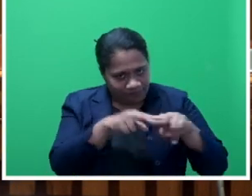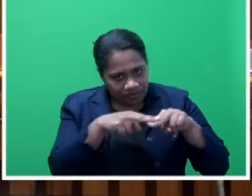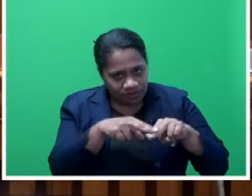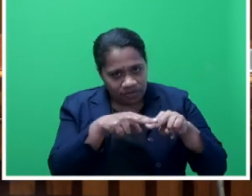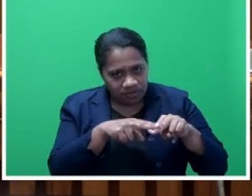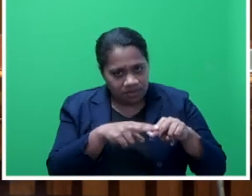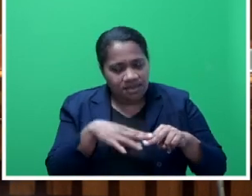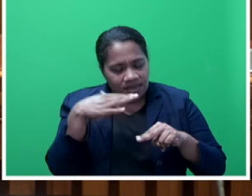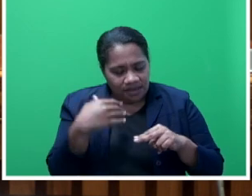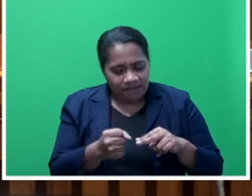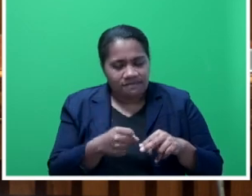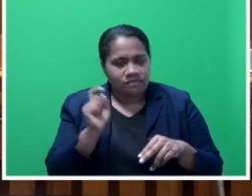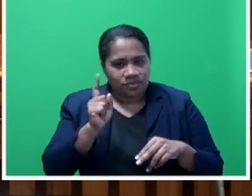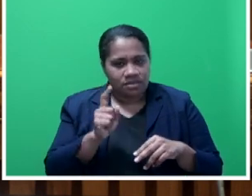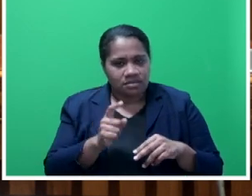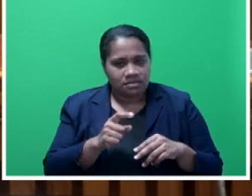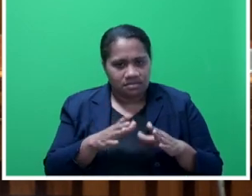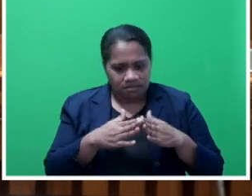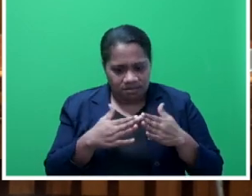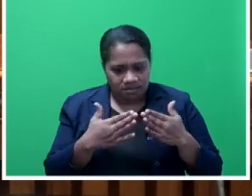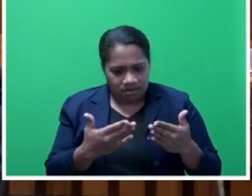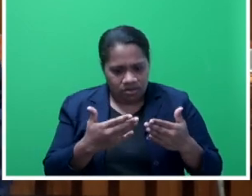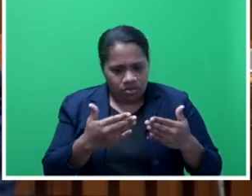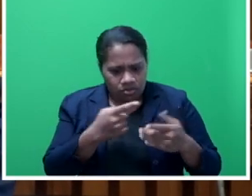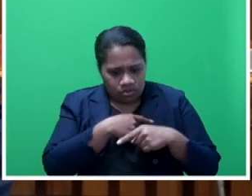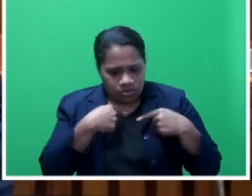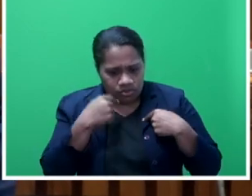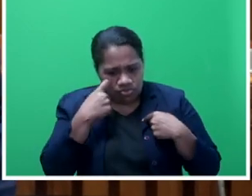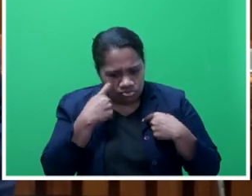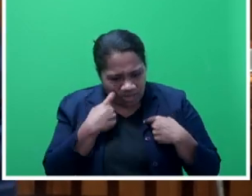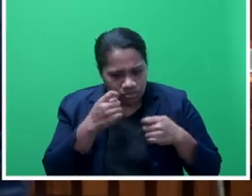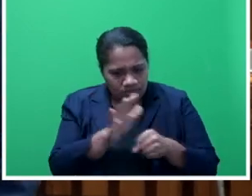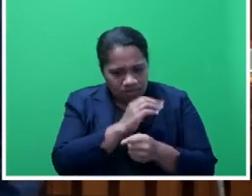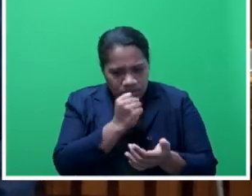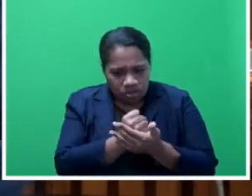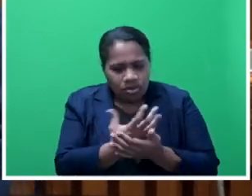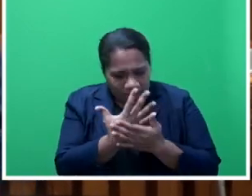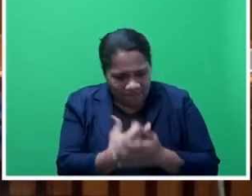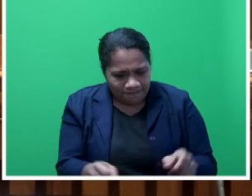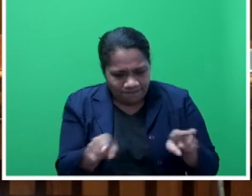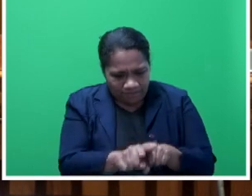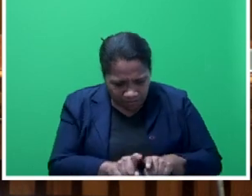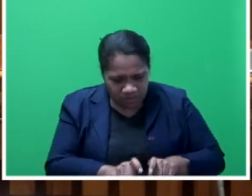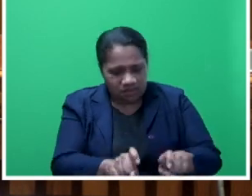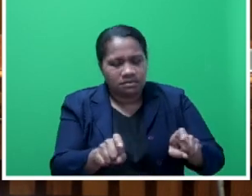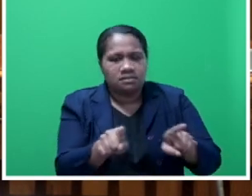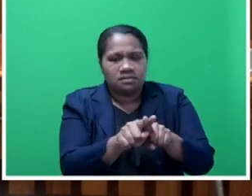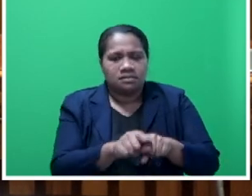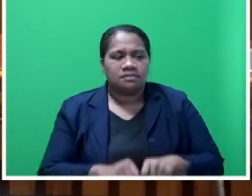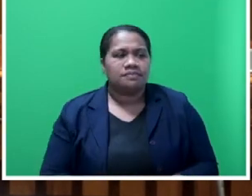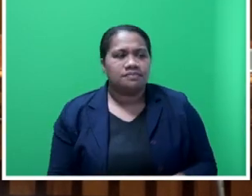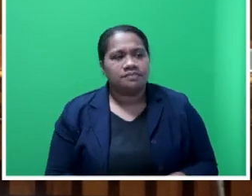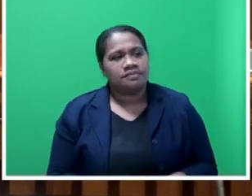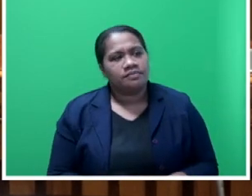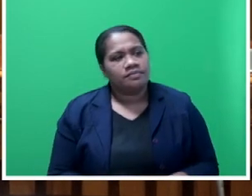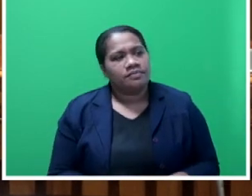fleet. And we're trying to make sure that it stays that way. Honourable Govoko said, oh, you're buying 3 new planes. He